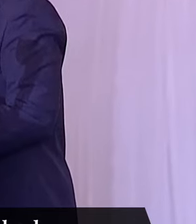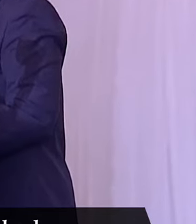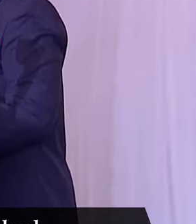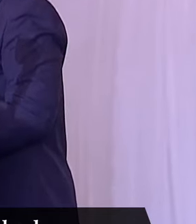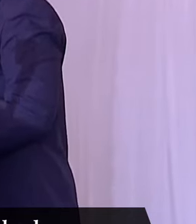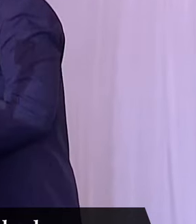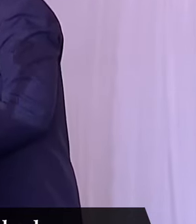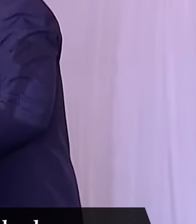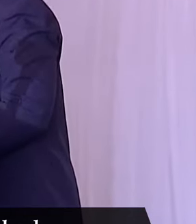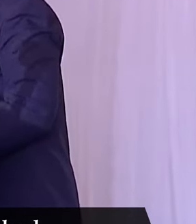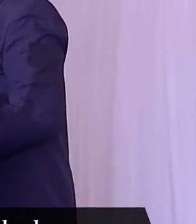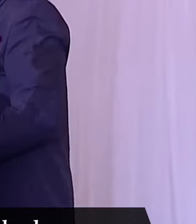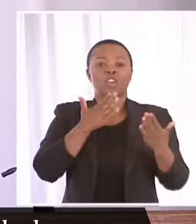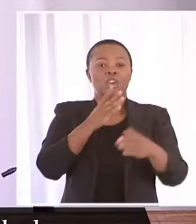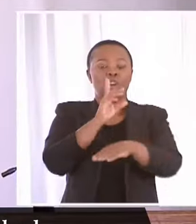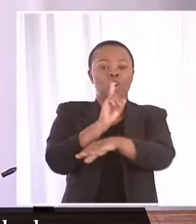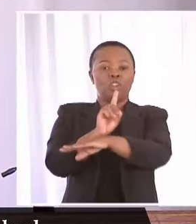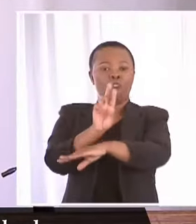Thank you, Dr. Ayanda.